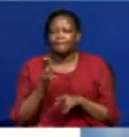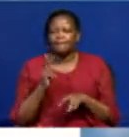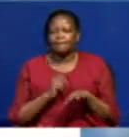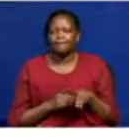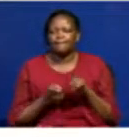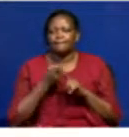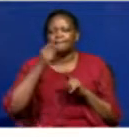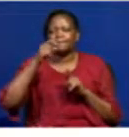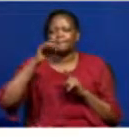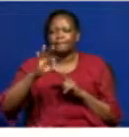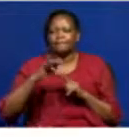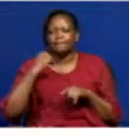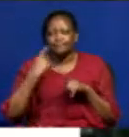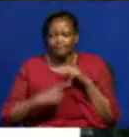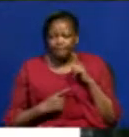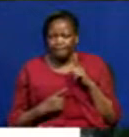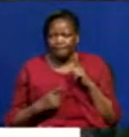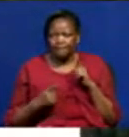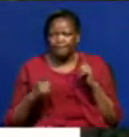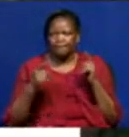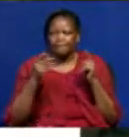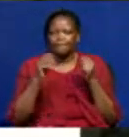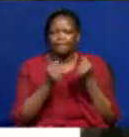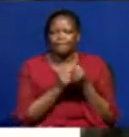first 3 months of this year were